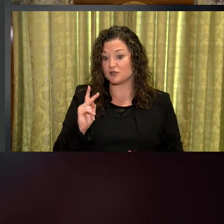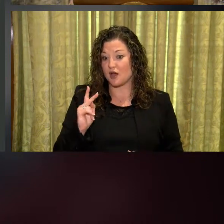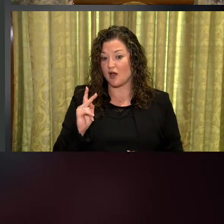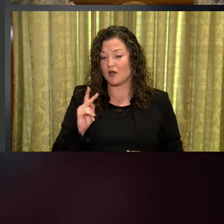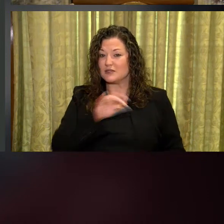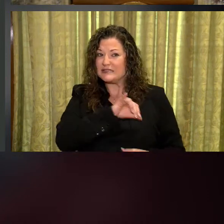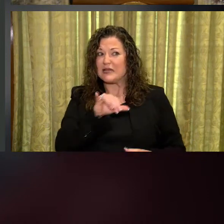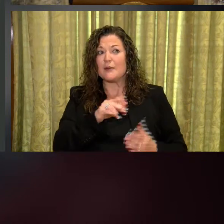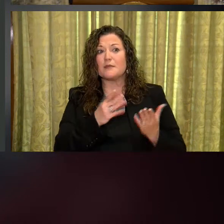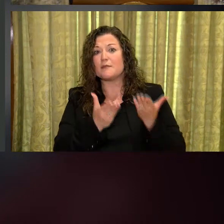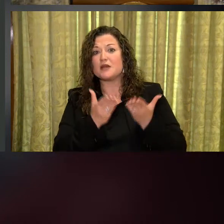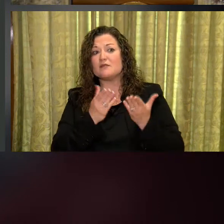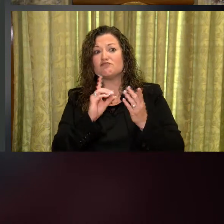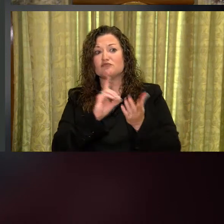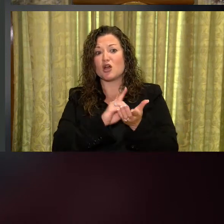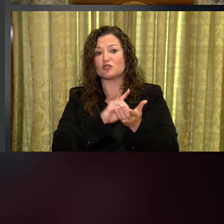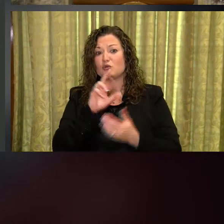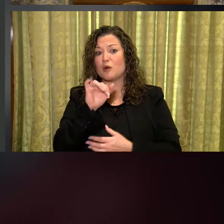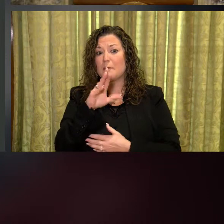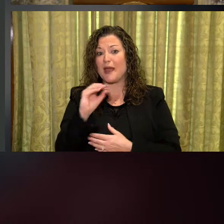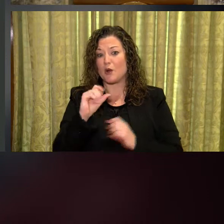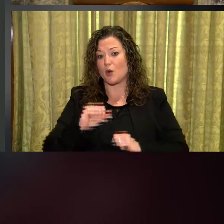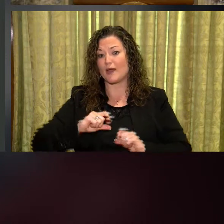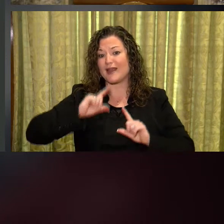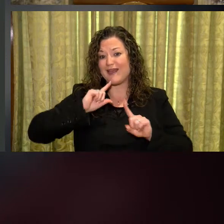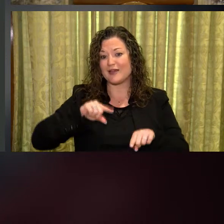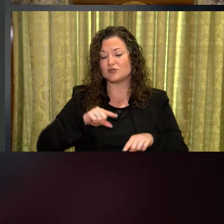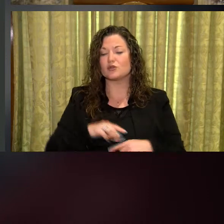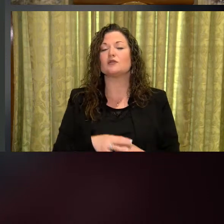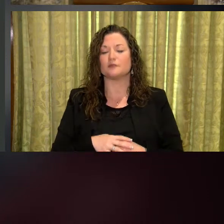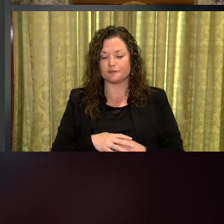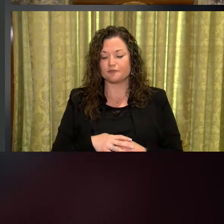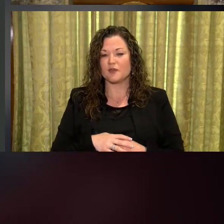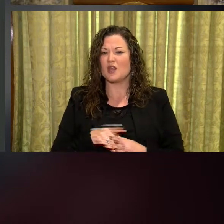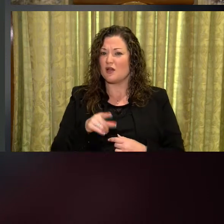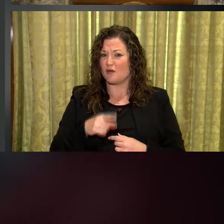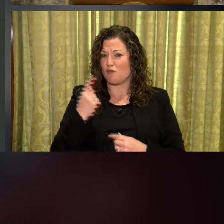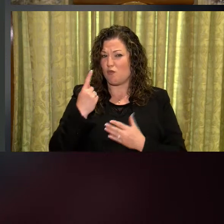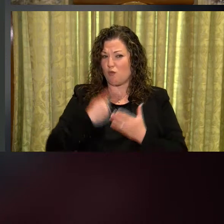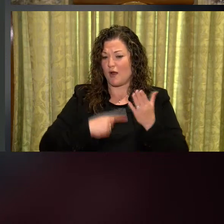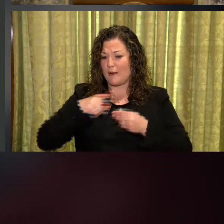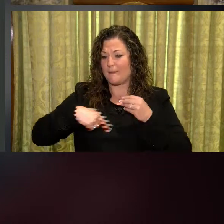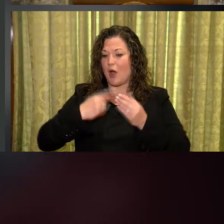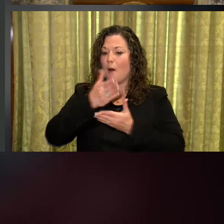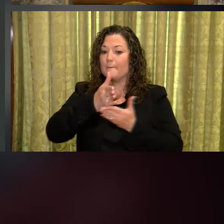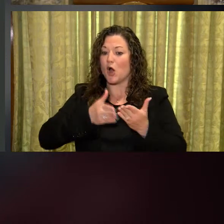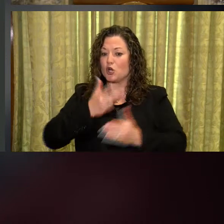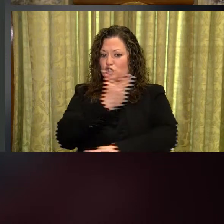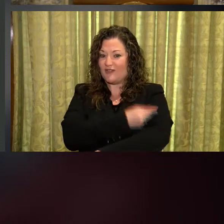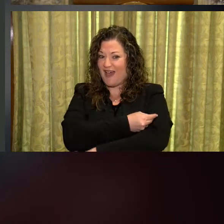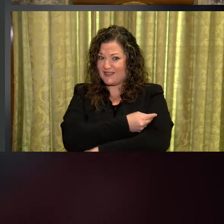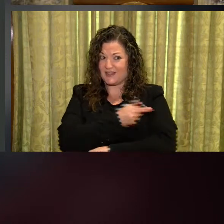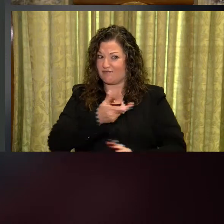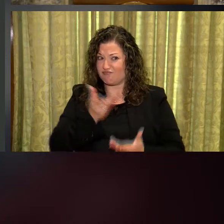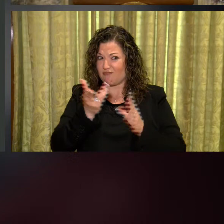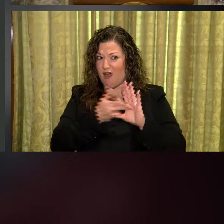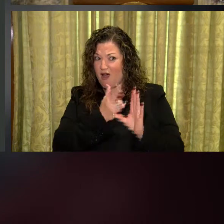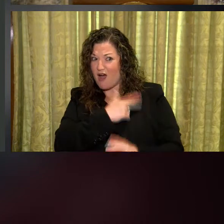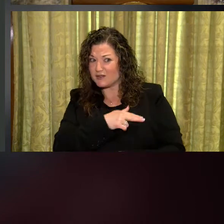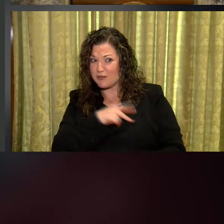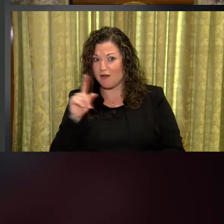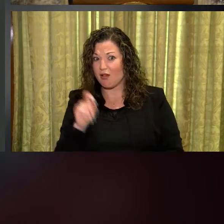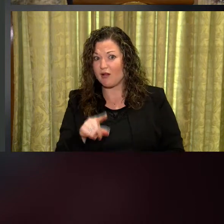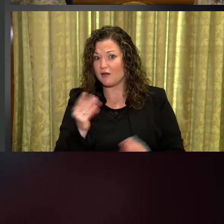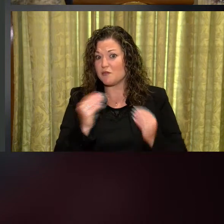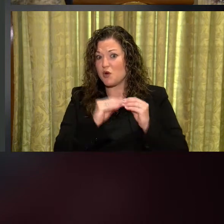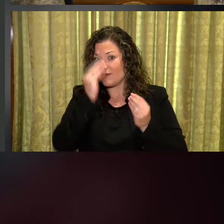Dr. Romero. And we mentioned the partially vaccinated. Are we seeing those hospitalized as well? Could you give a little more information on